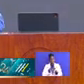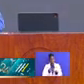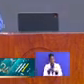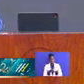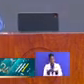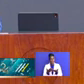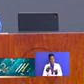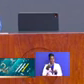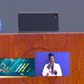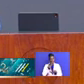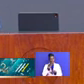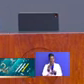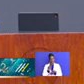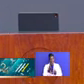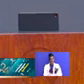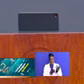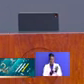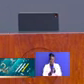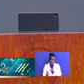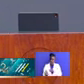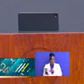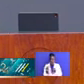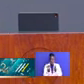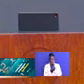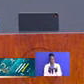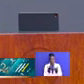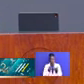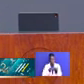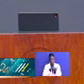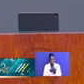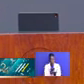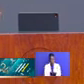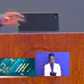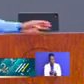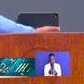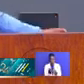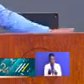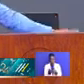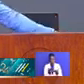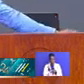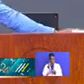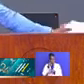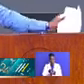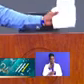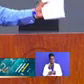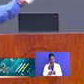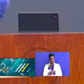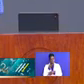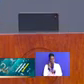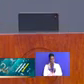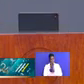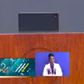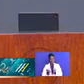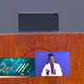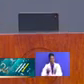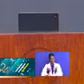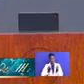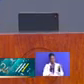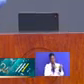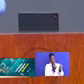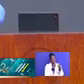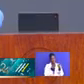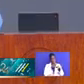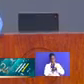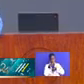host managed to arrange that on my arrival they will pick me and drive me straight to